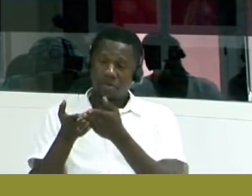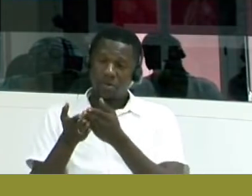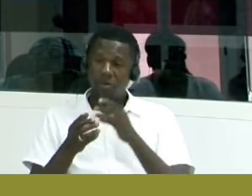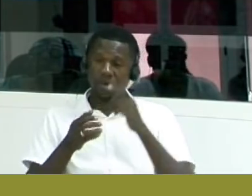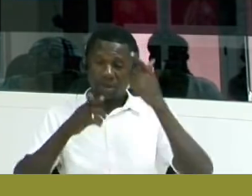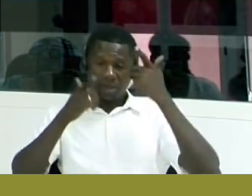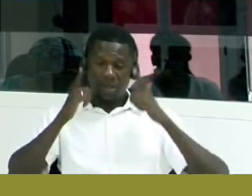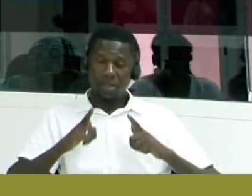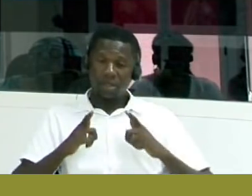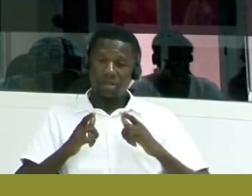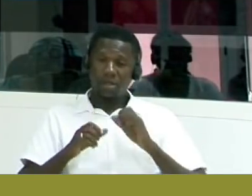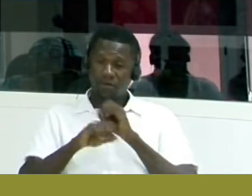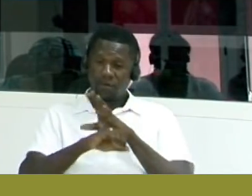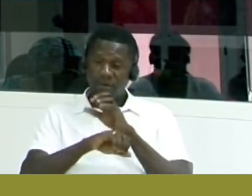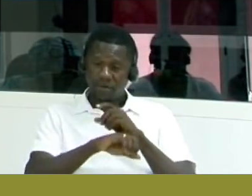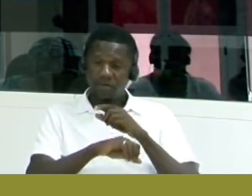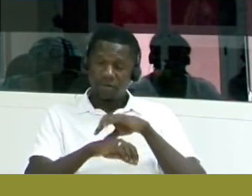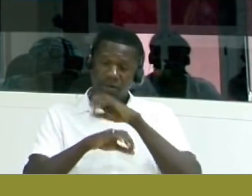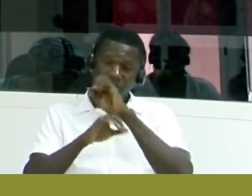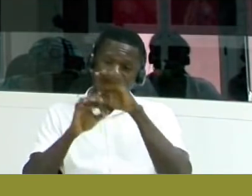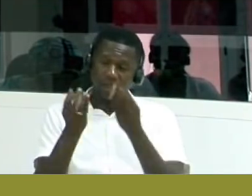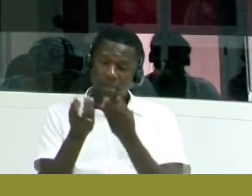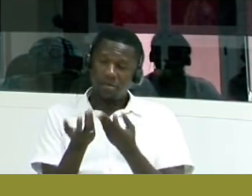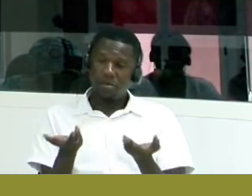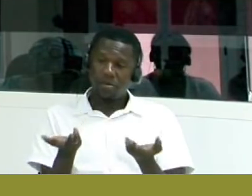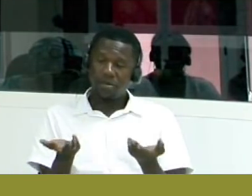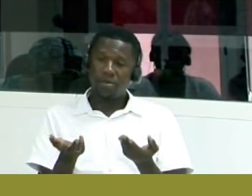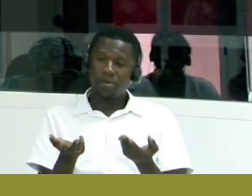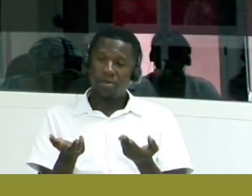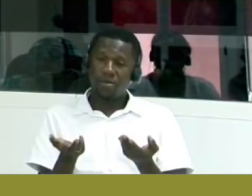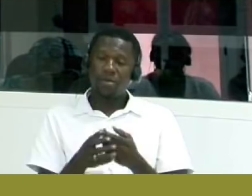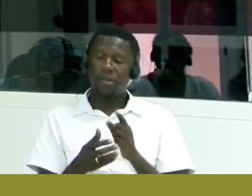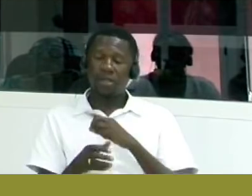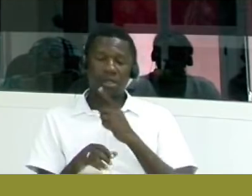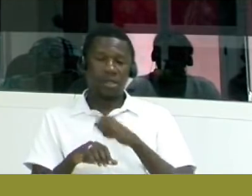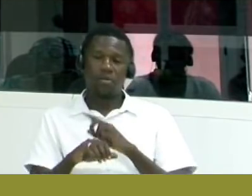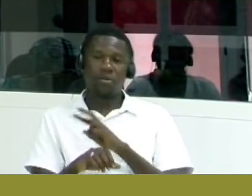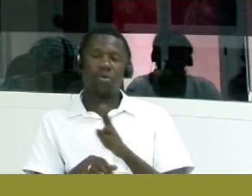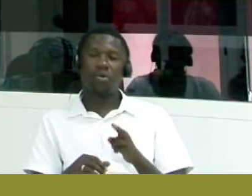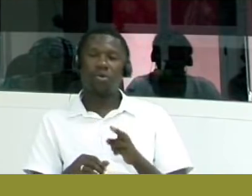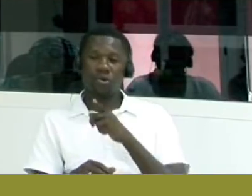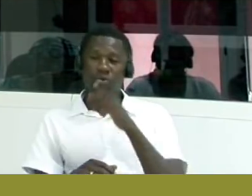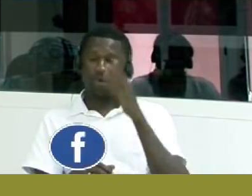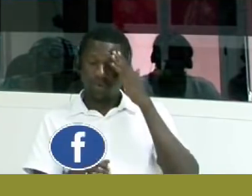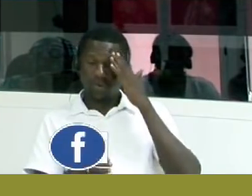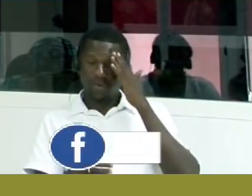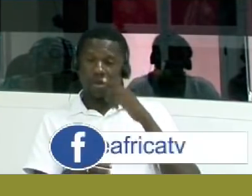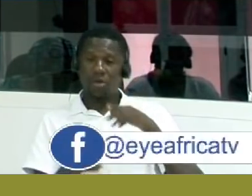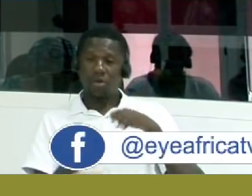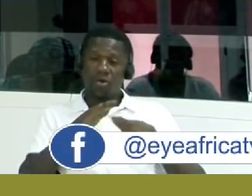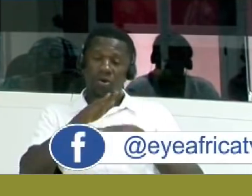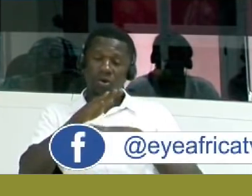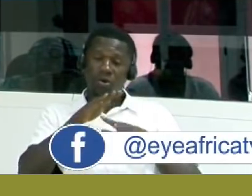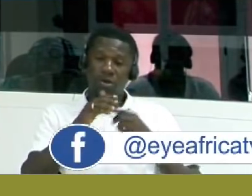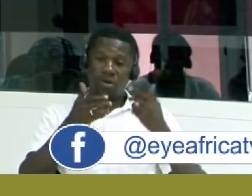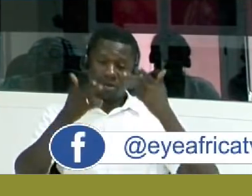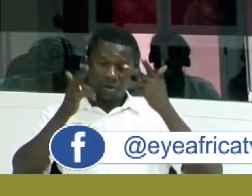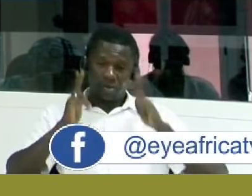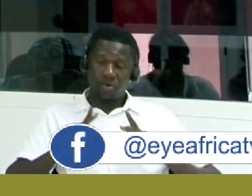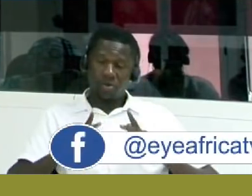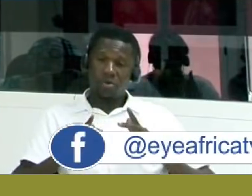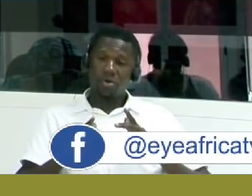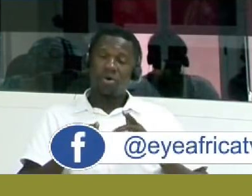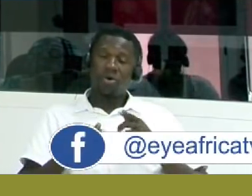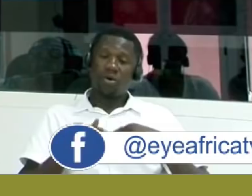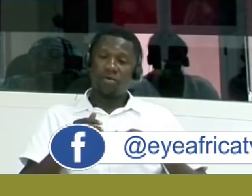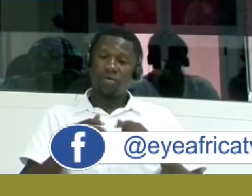advice from your team? At that point in time, no. But do you realize that under the law of command